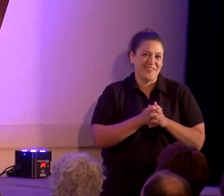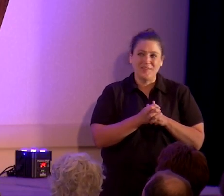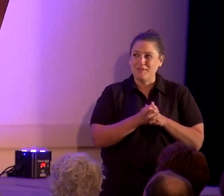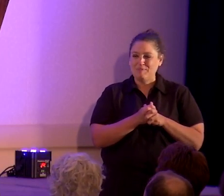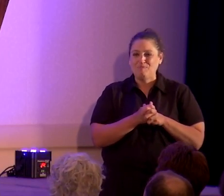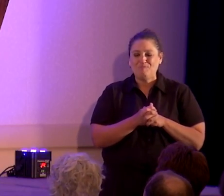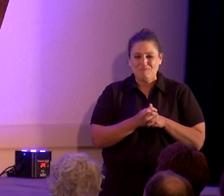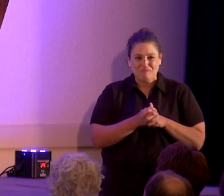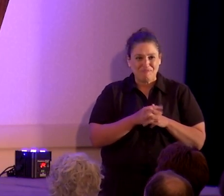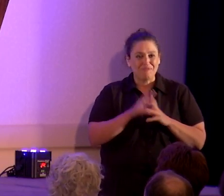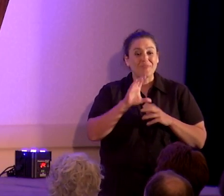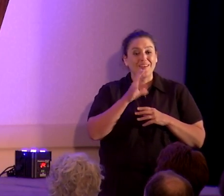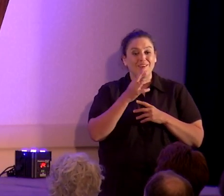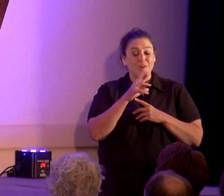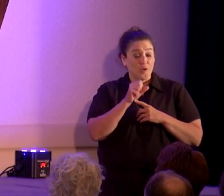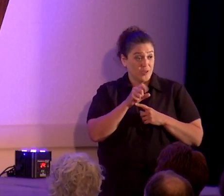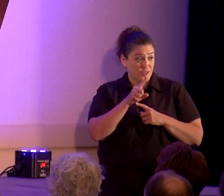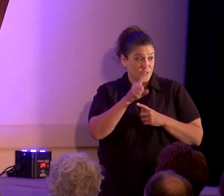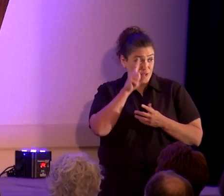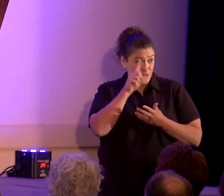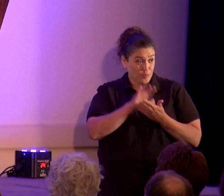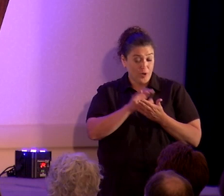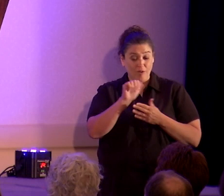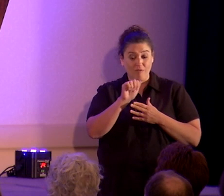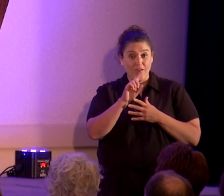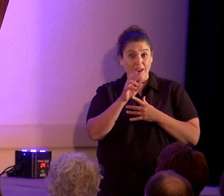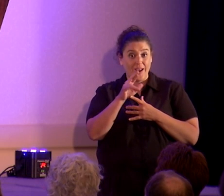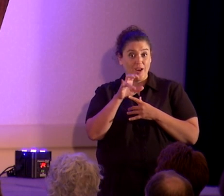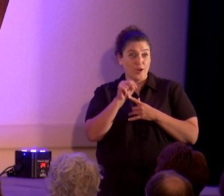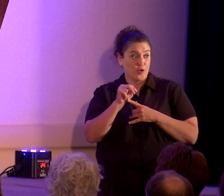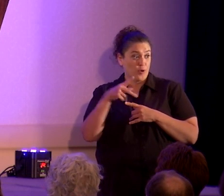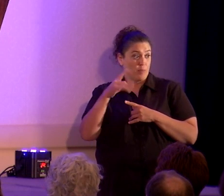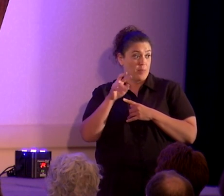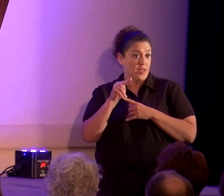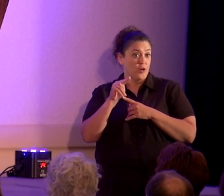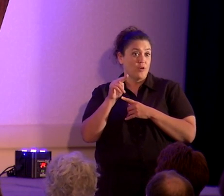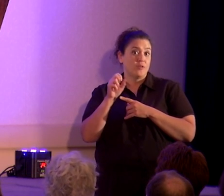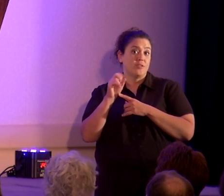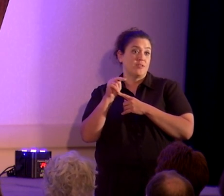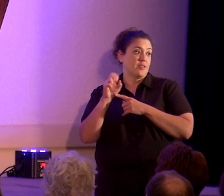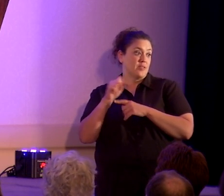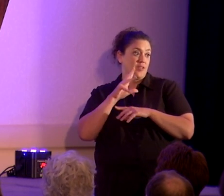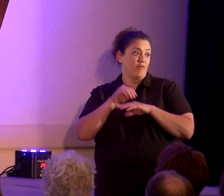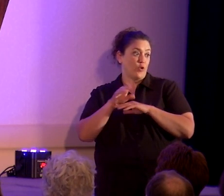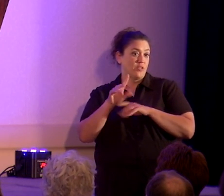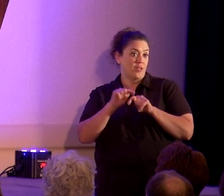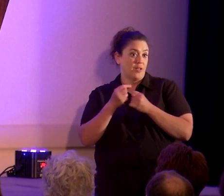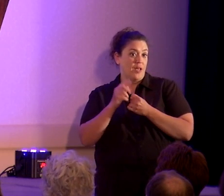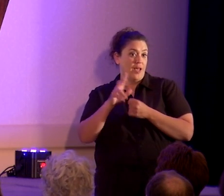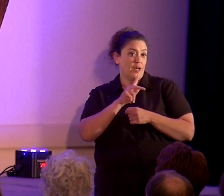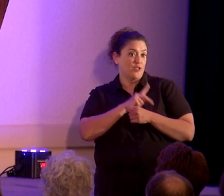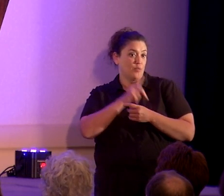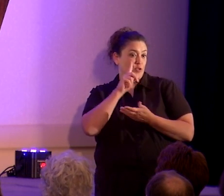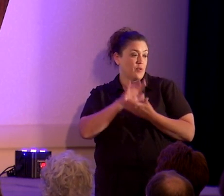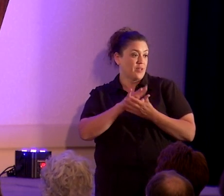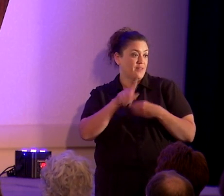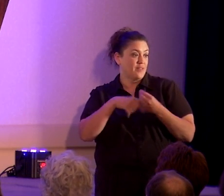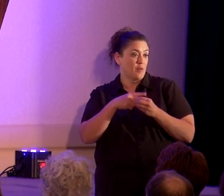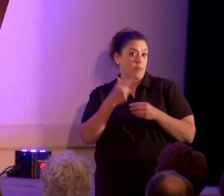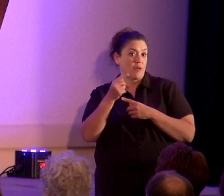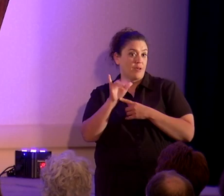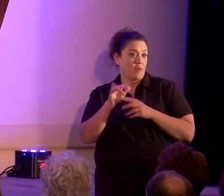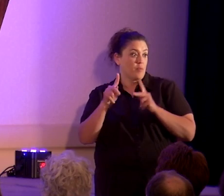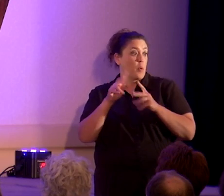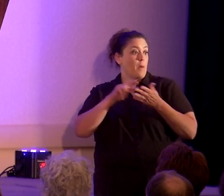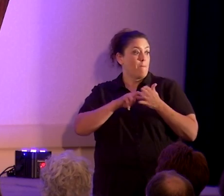Chris, do you believe Adrian Peterson's influence on the team and his personal beliefs on homosexuals